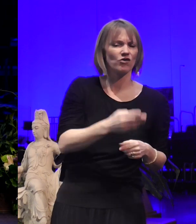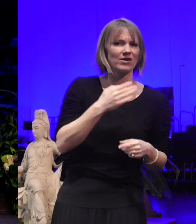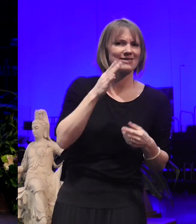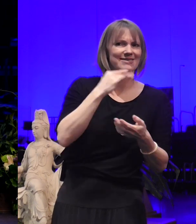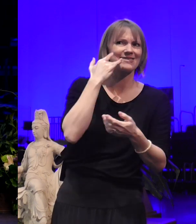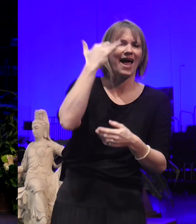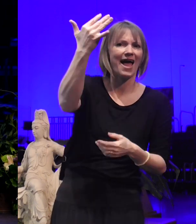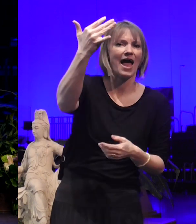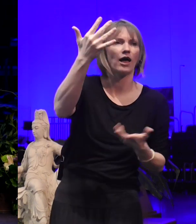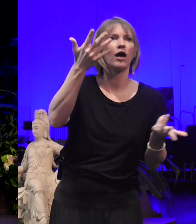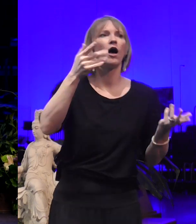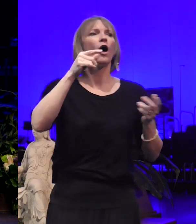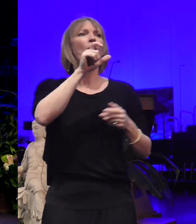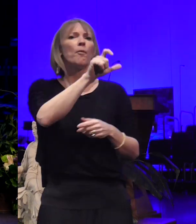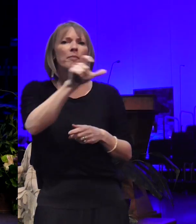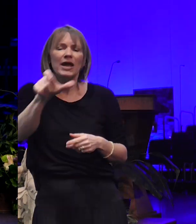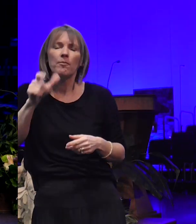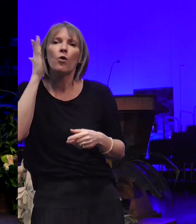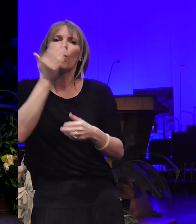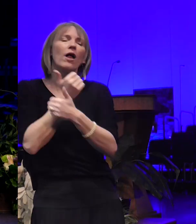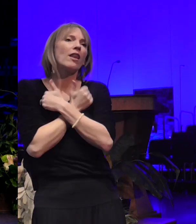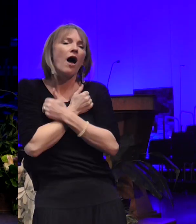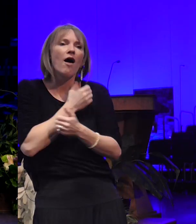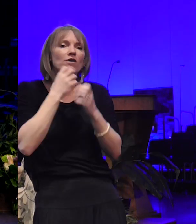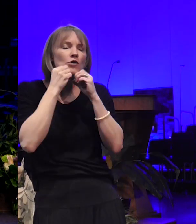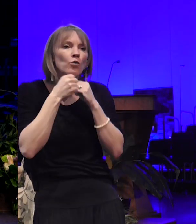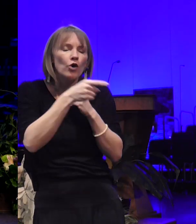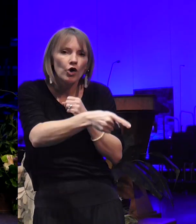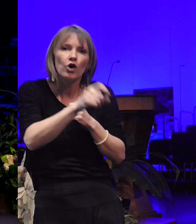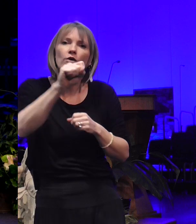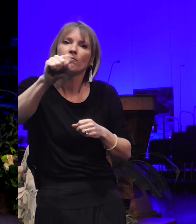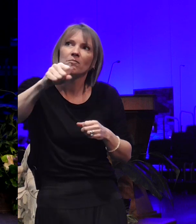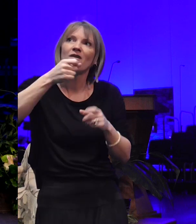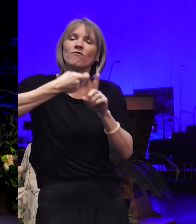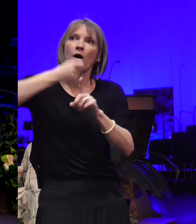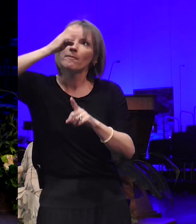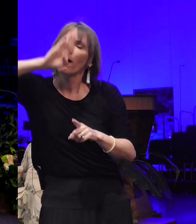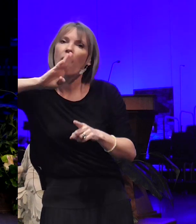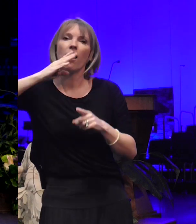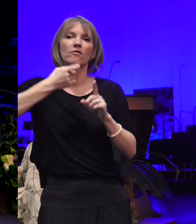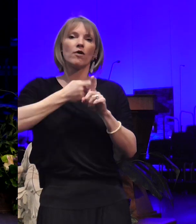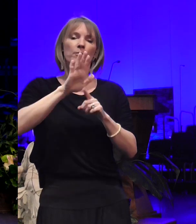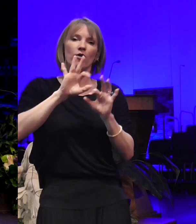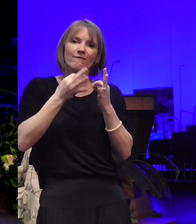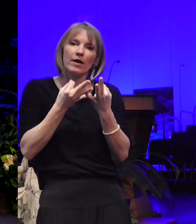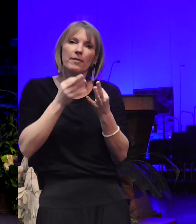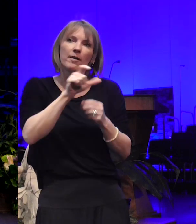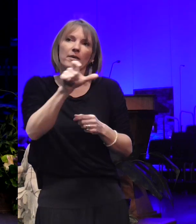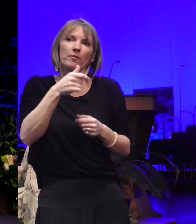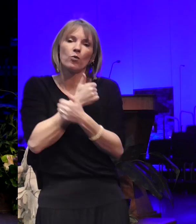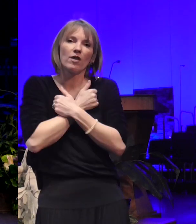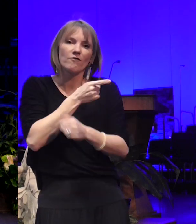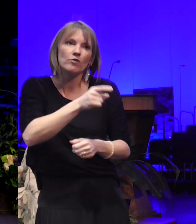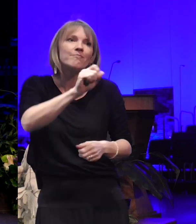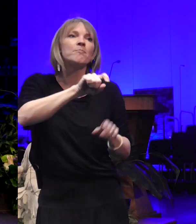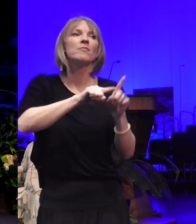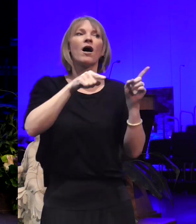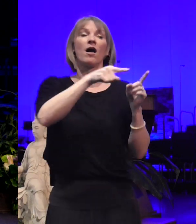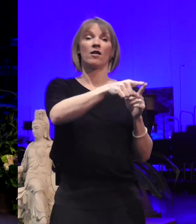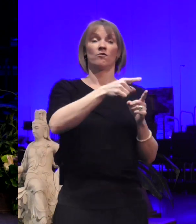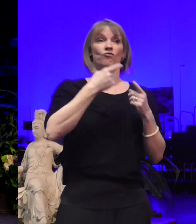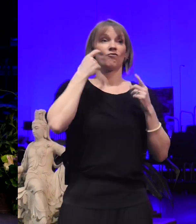She would still be loved and adored by her creator and the people that knew her, but she would have never realized her